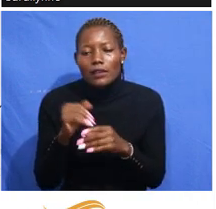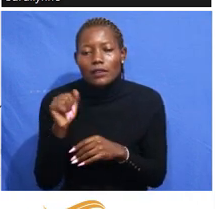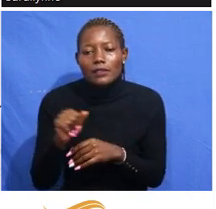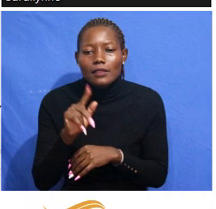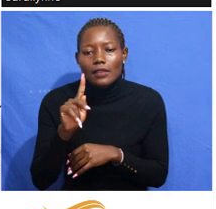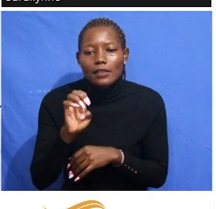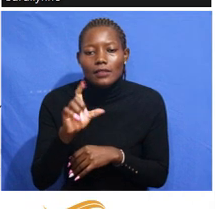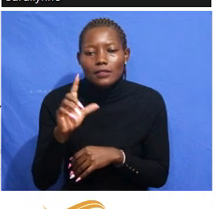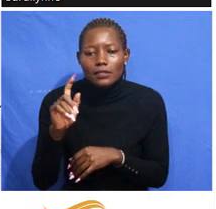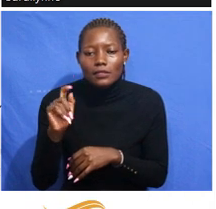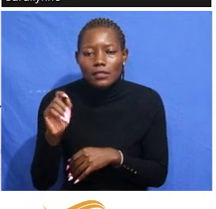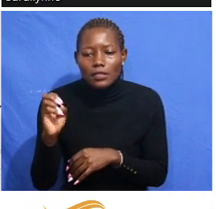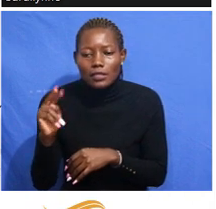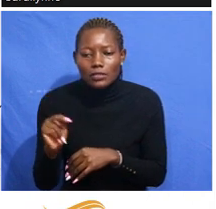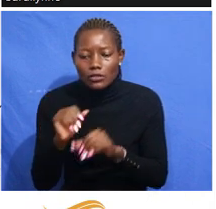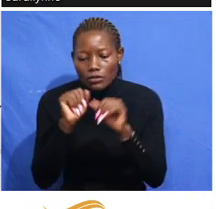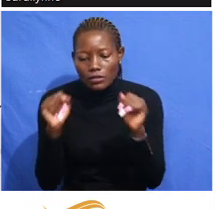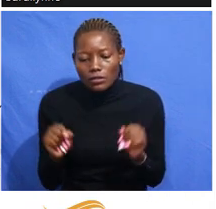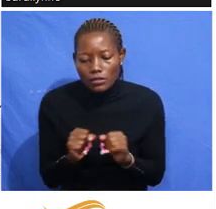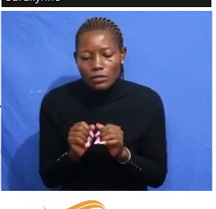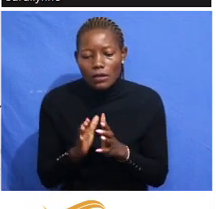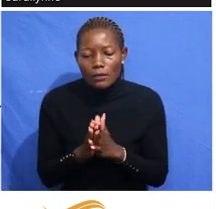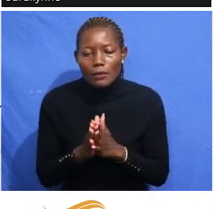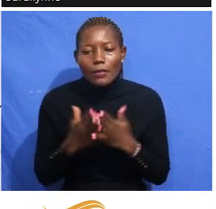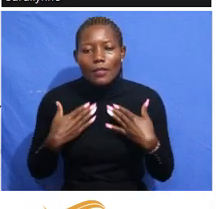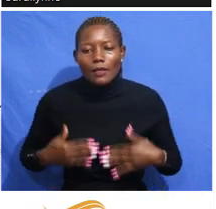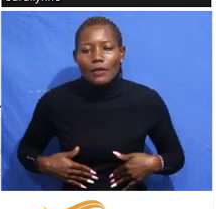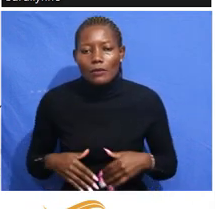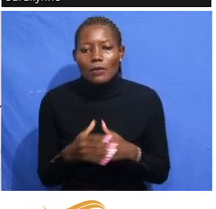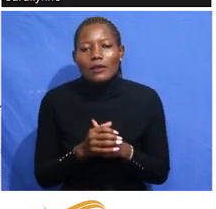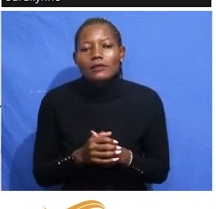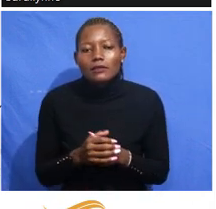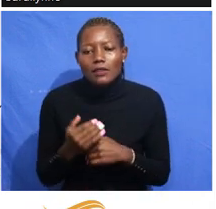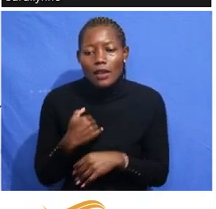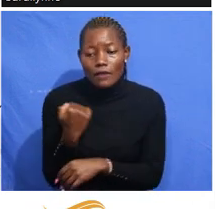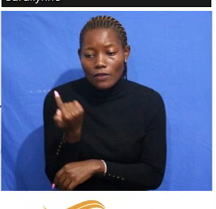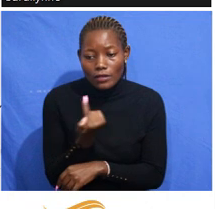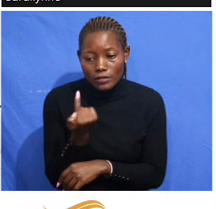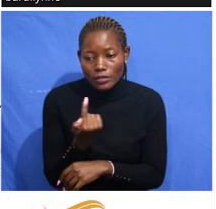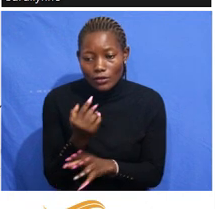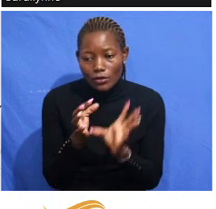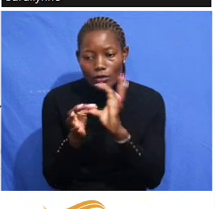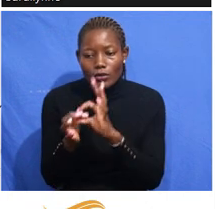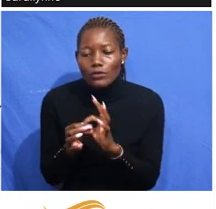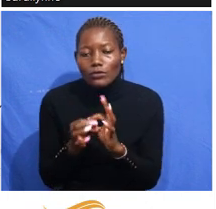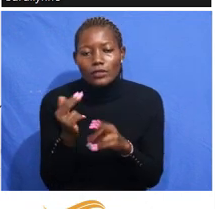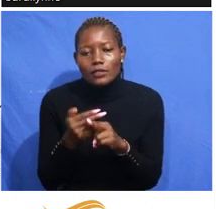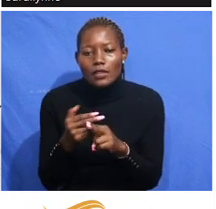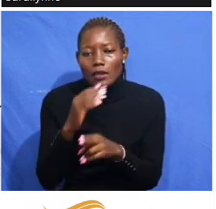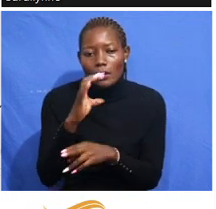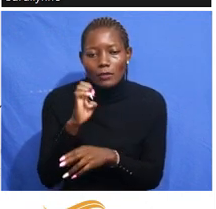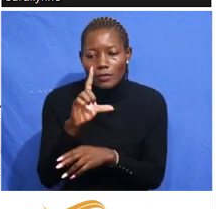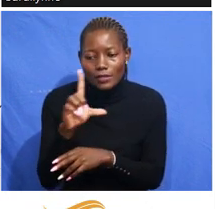And the human body is, first of all, made up of the single unit called the cell, and then groups